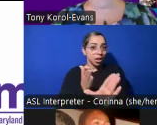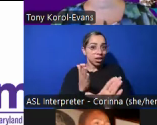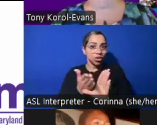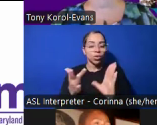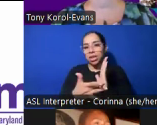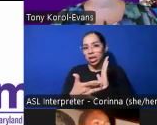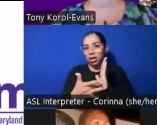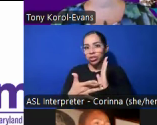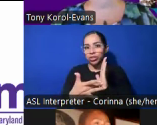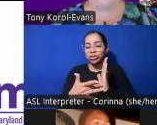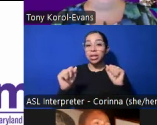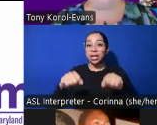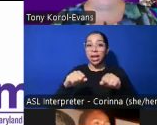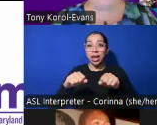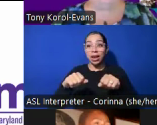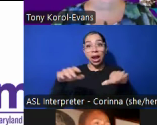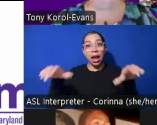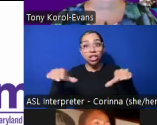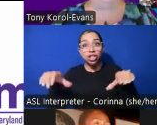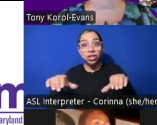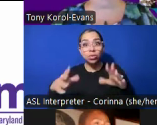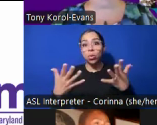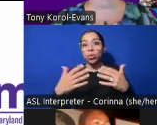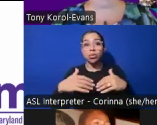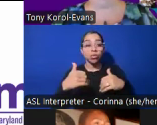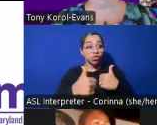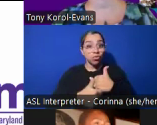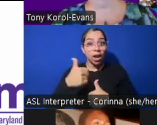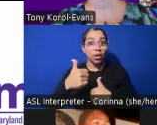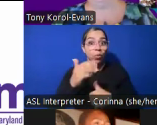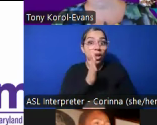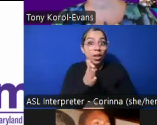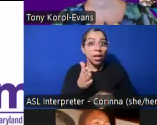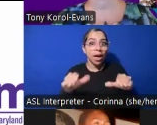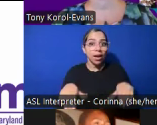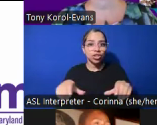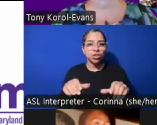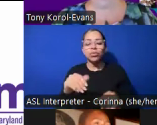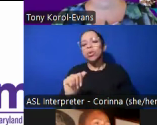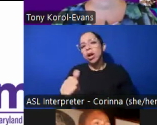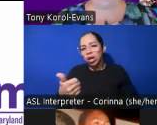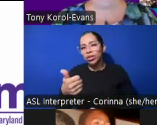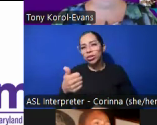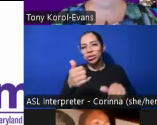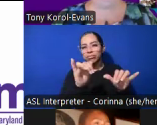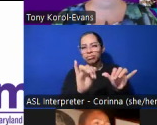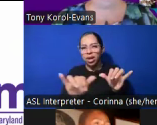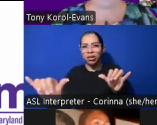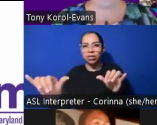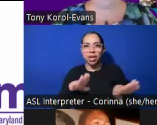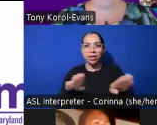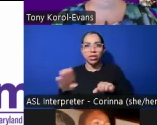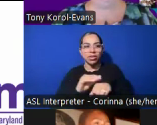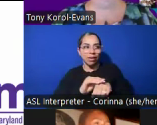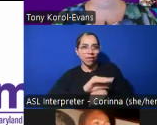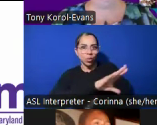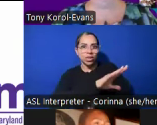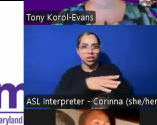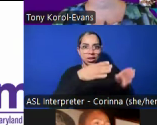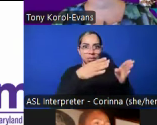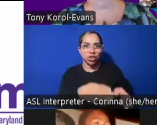These can be actions or threats of actions or other patterns of coercive behavior that influence another person within an intimate